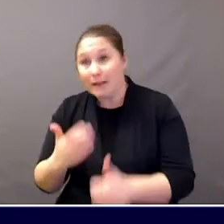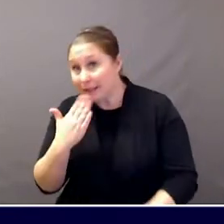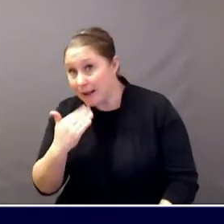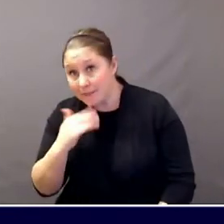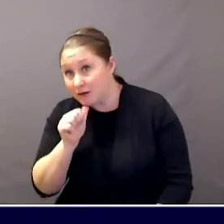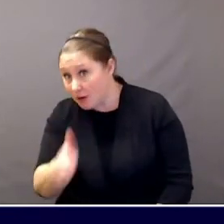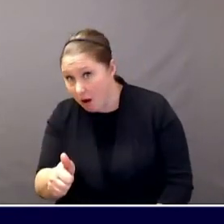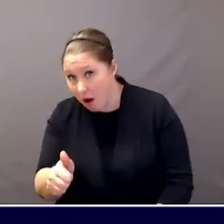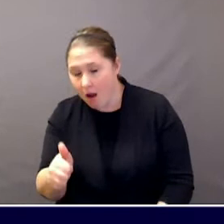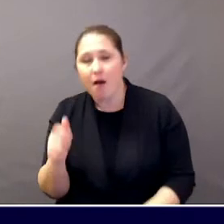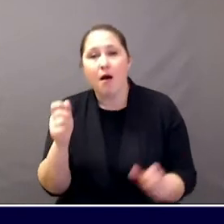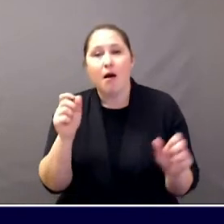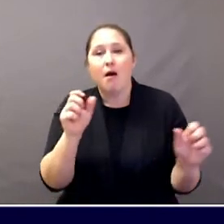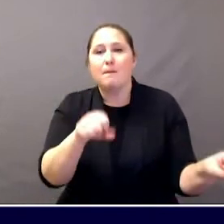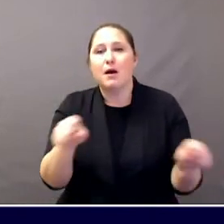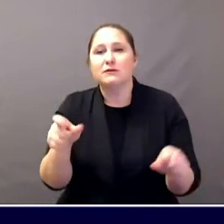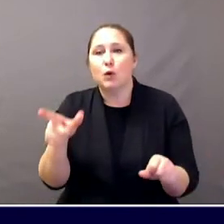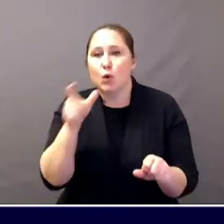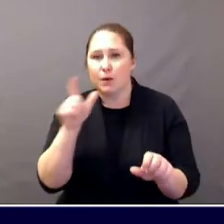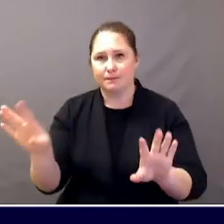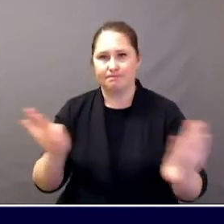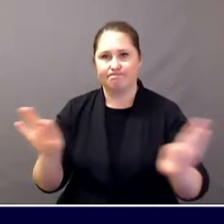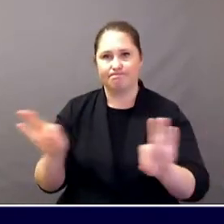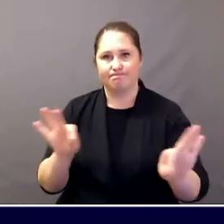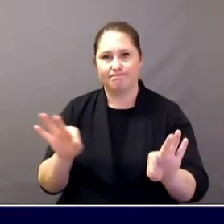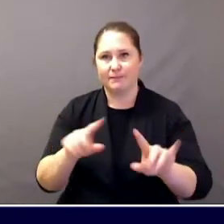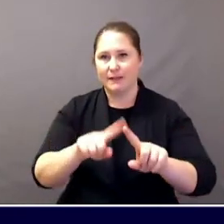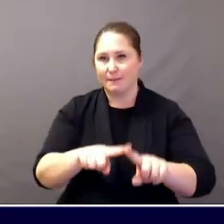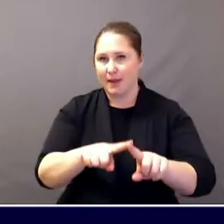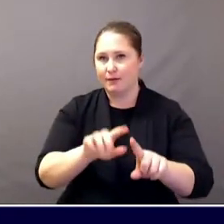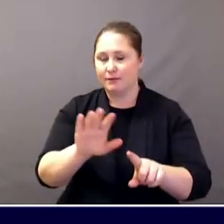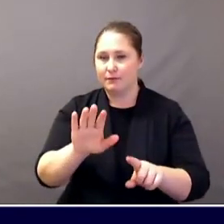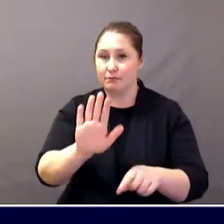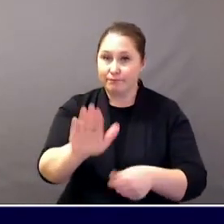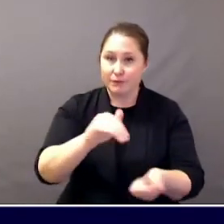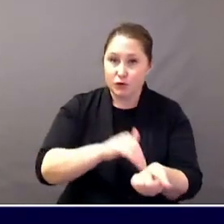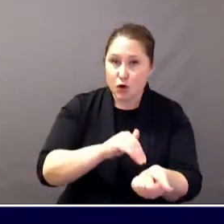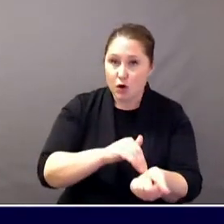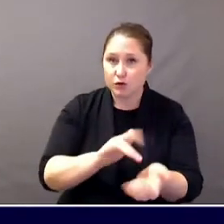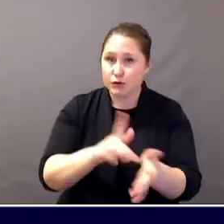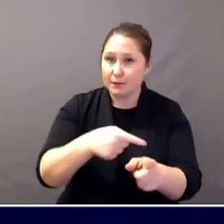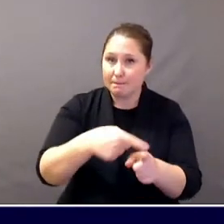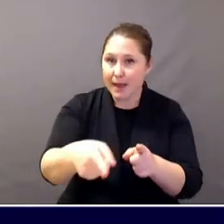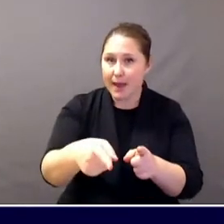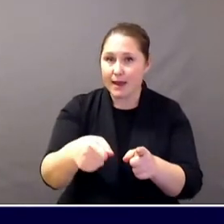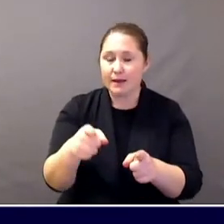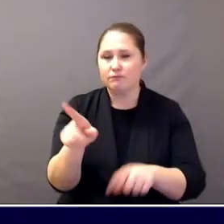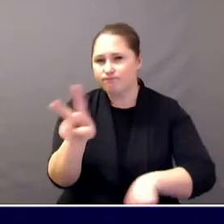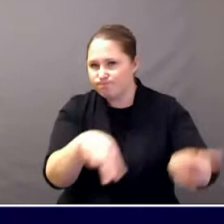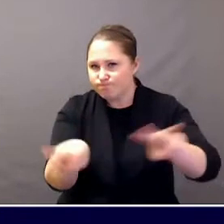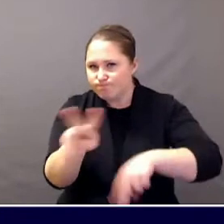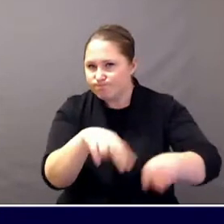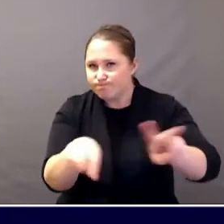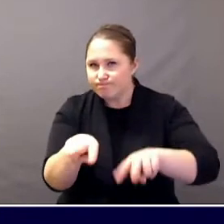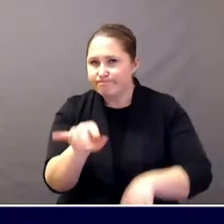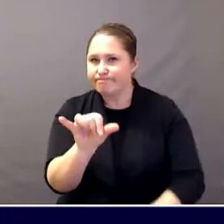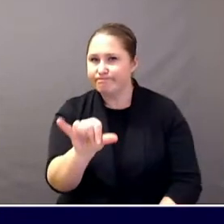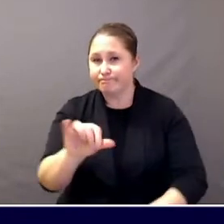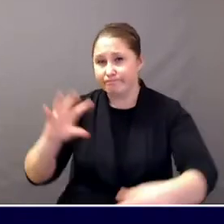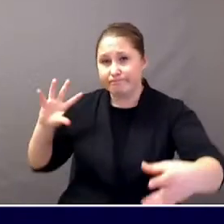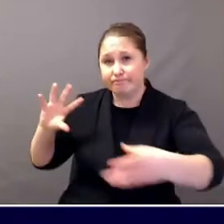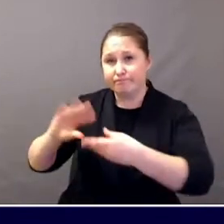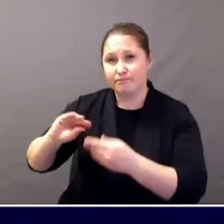it may be those who, along with their practitioners and medical experts, feel, based on statistics from the last 10